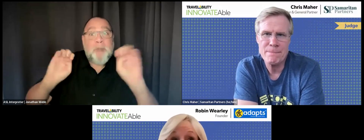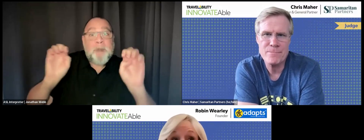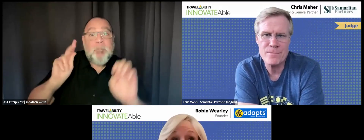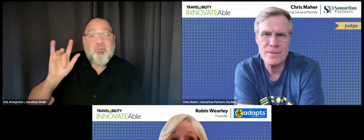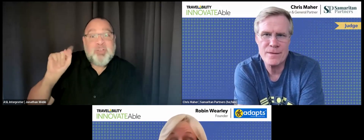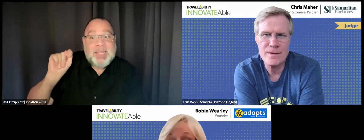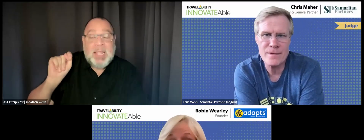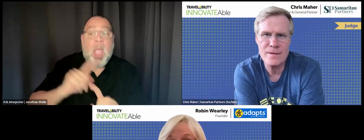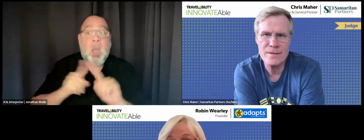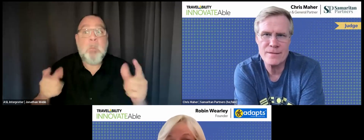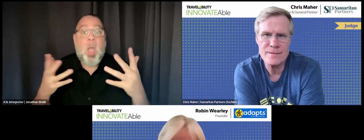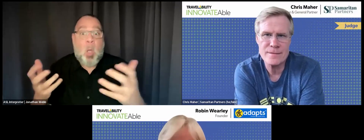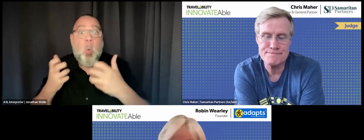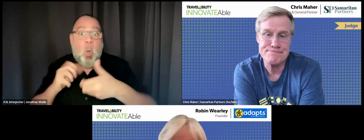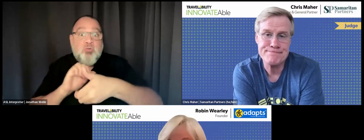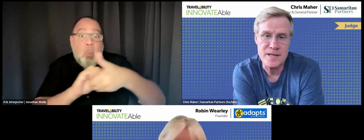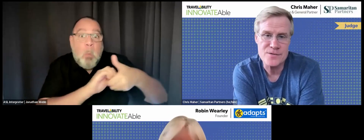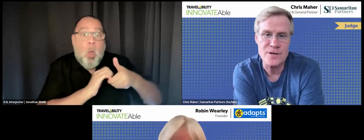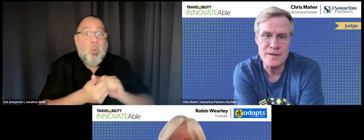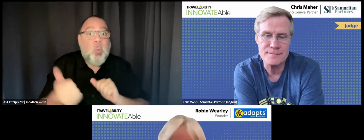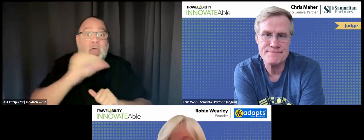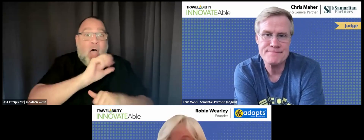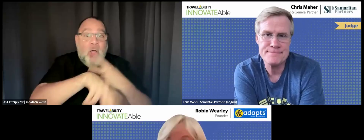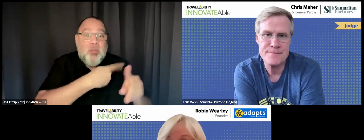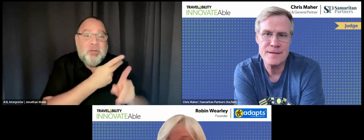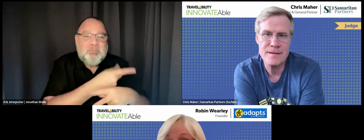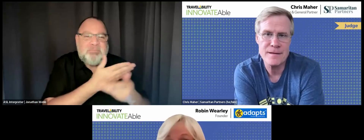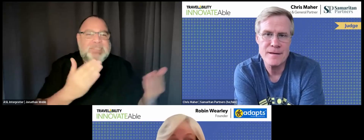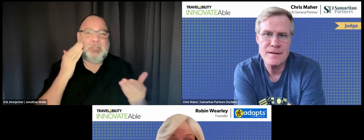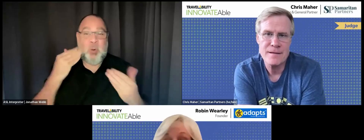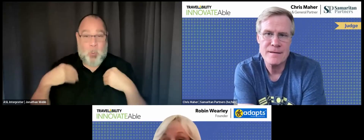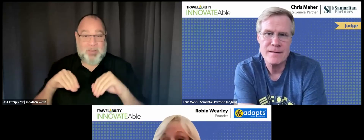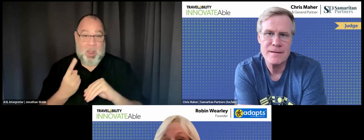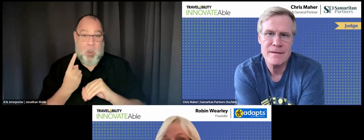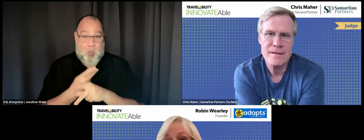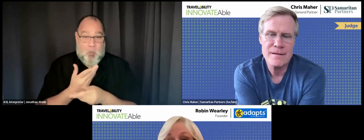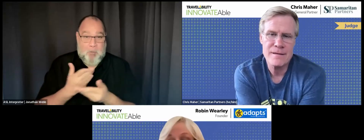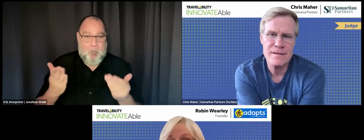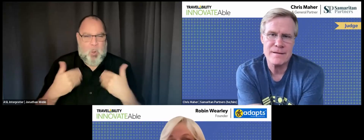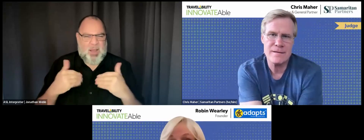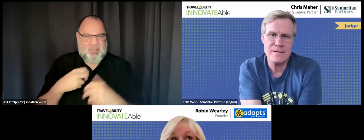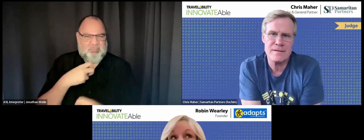partner with other similar products because trying to market just one product is really, really difficult.